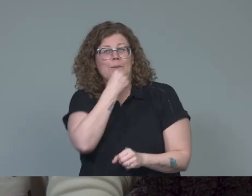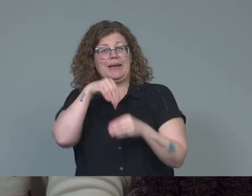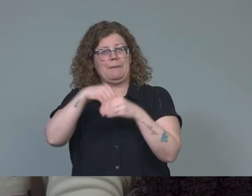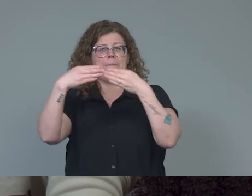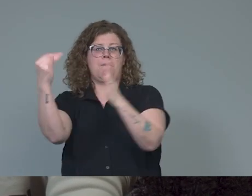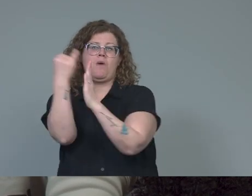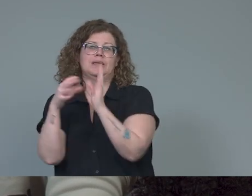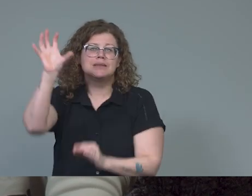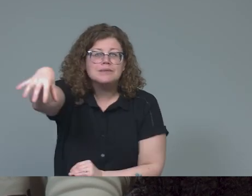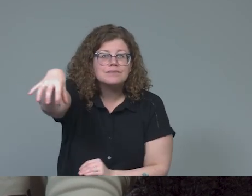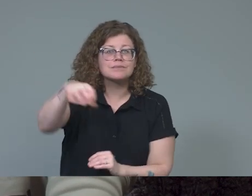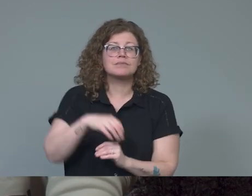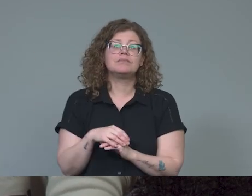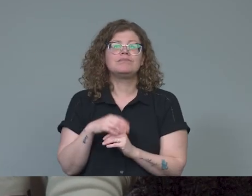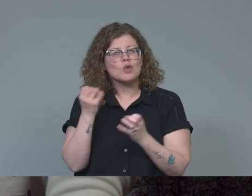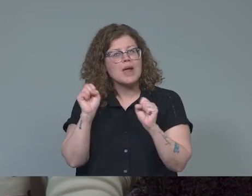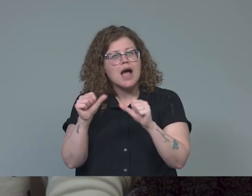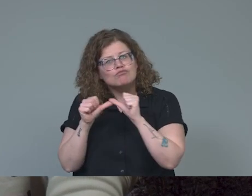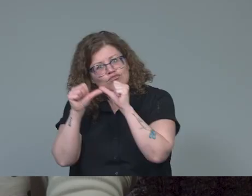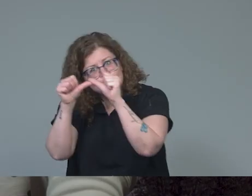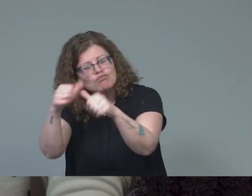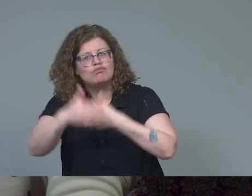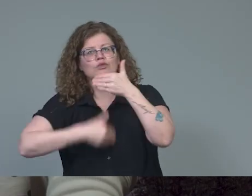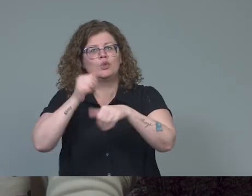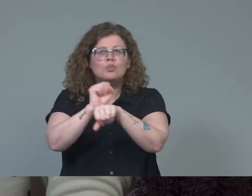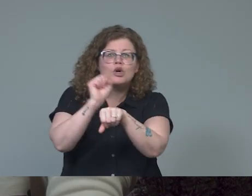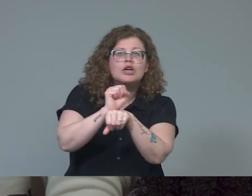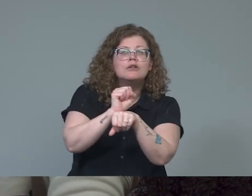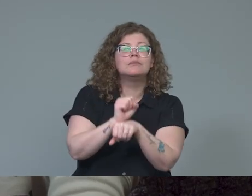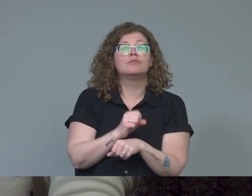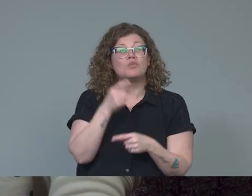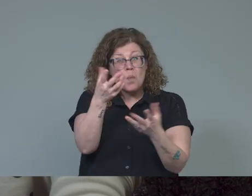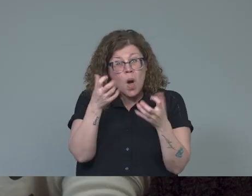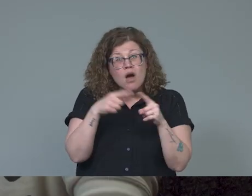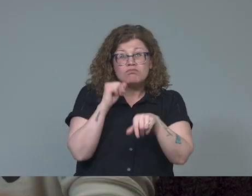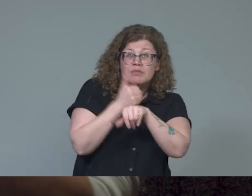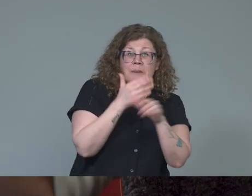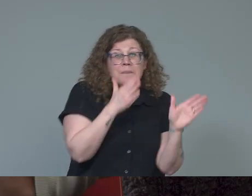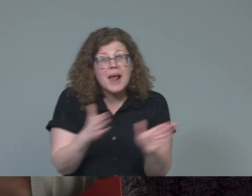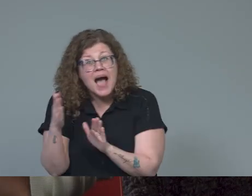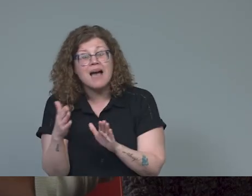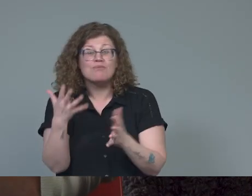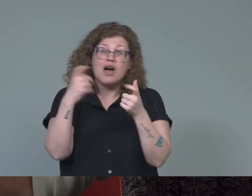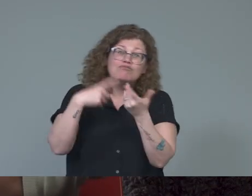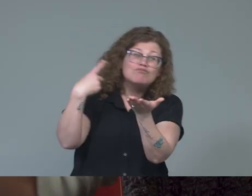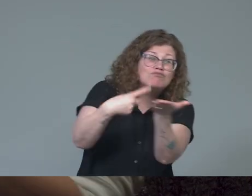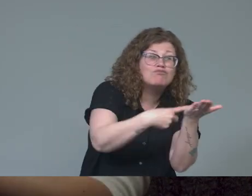is in that we do a community first approach, I would say, whereas we're